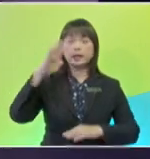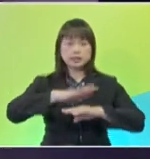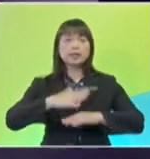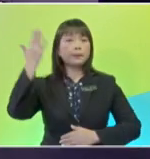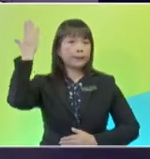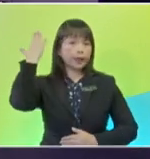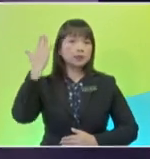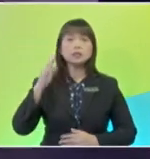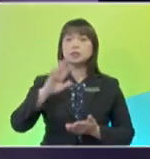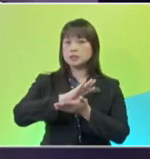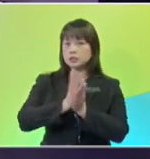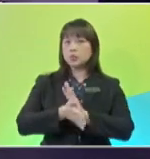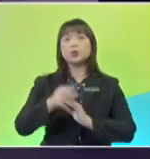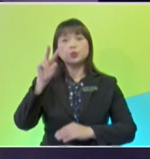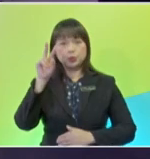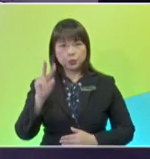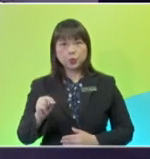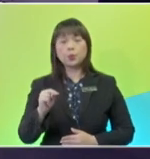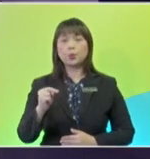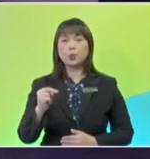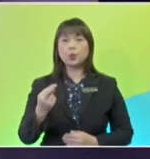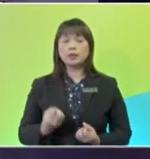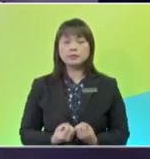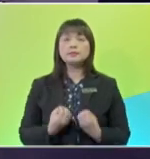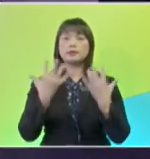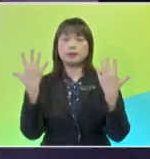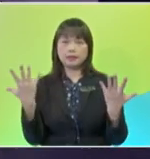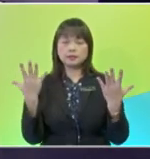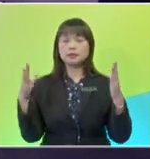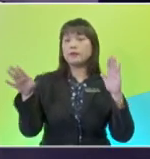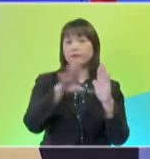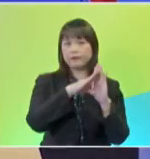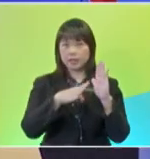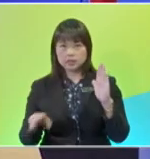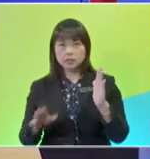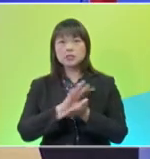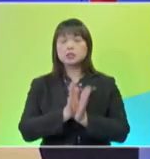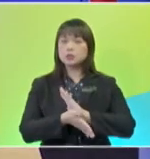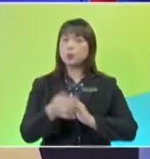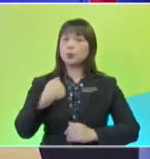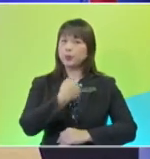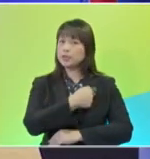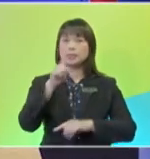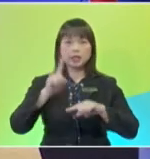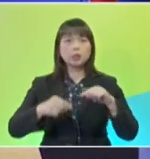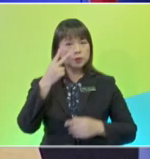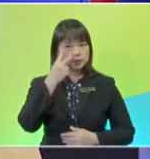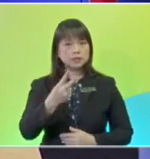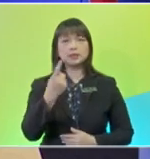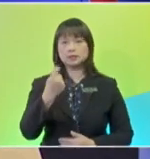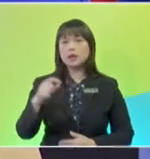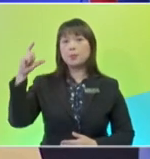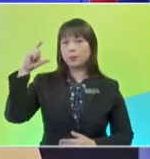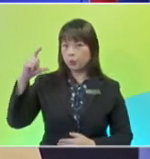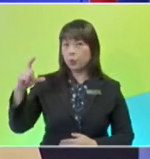no light to be reflected towards the onto Earth. Okay. That's why we do not see the moon, but the moon is still there. So right. This is called